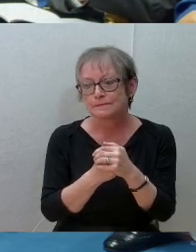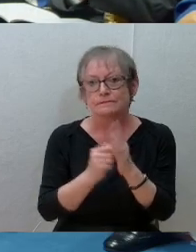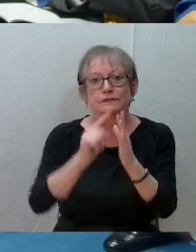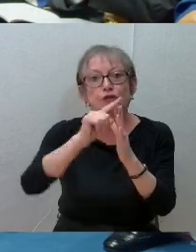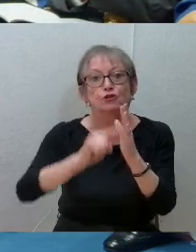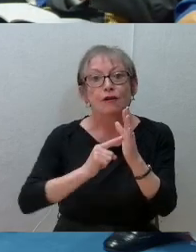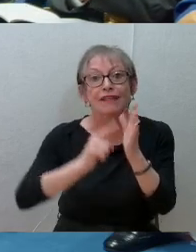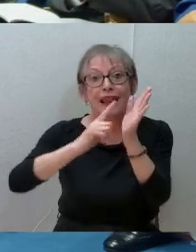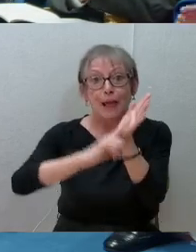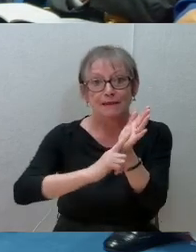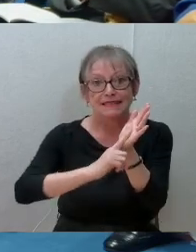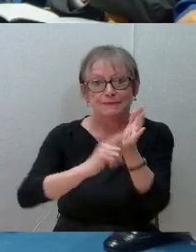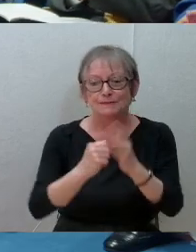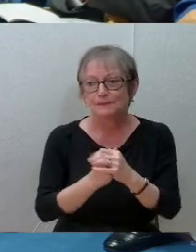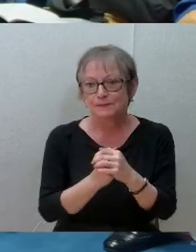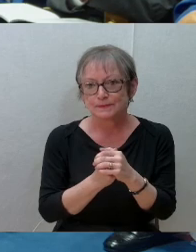Jonathan Lavers.